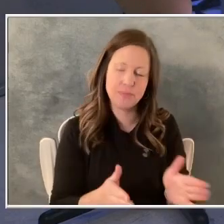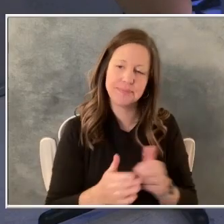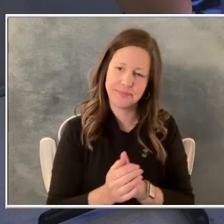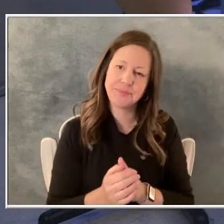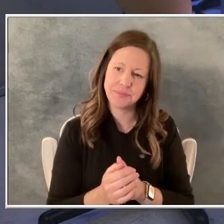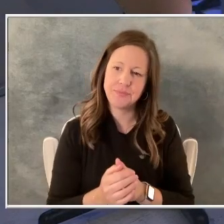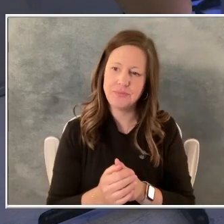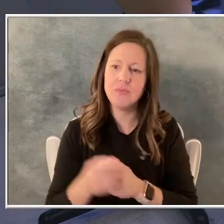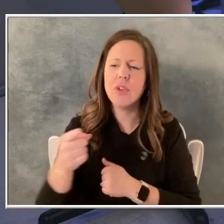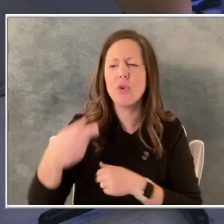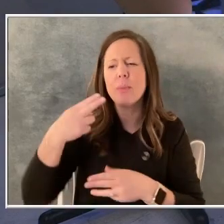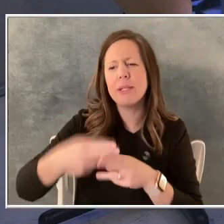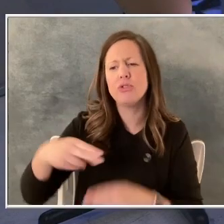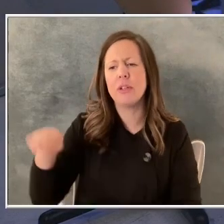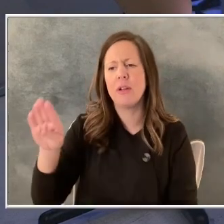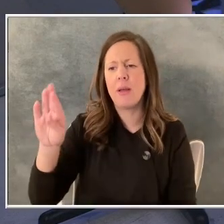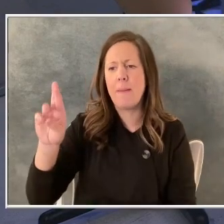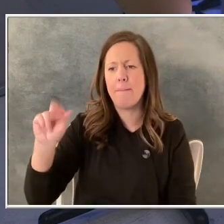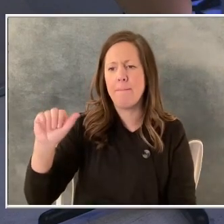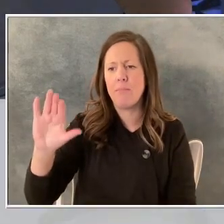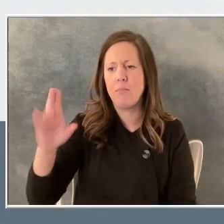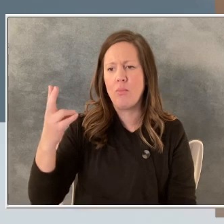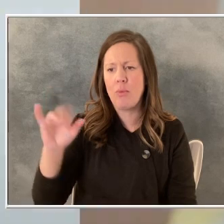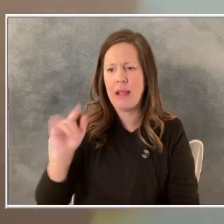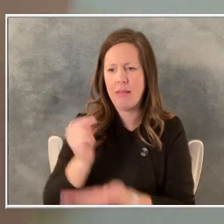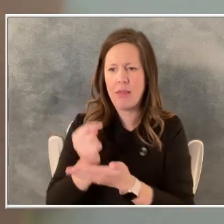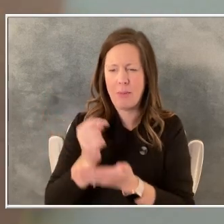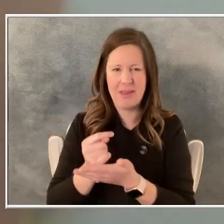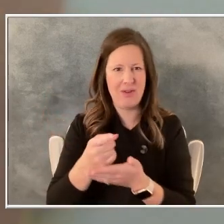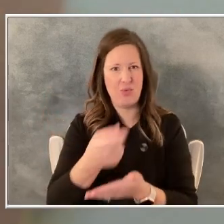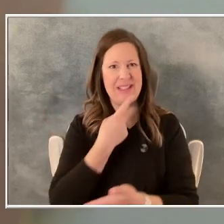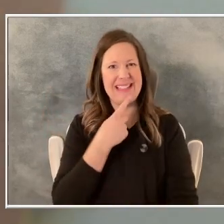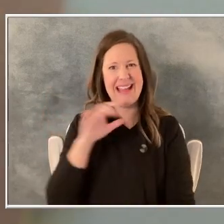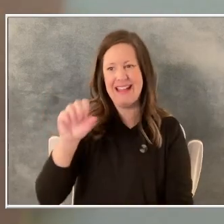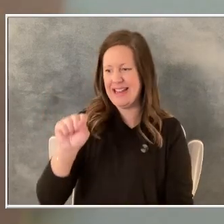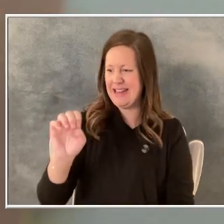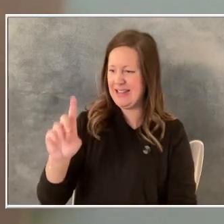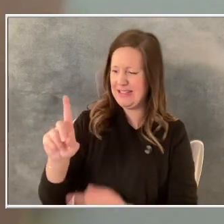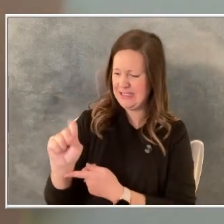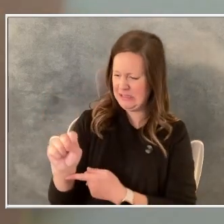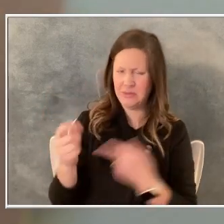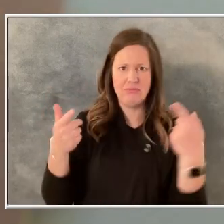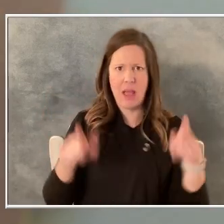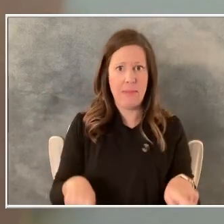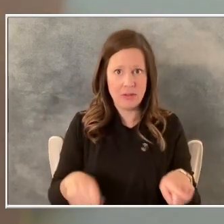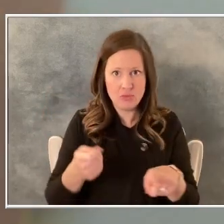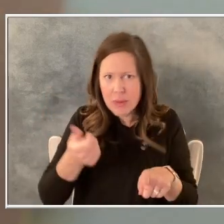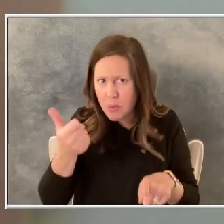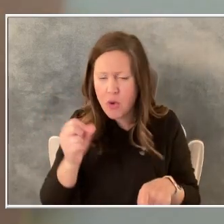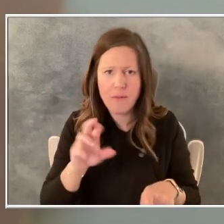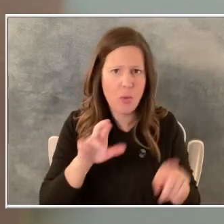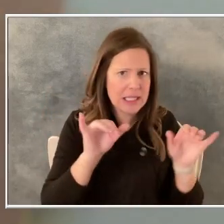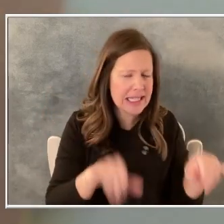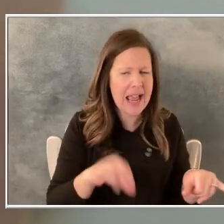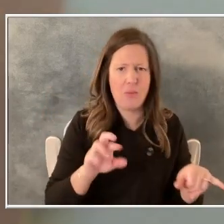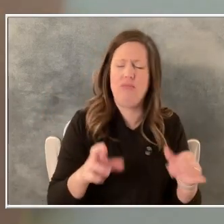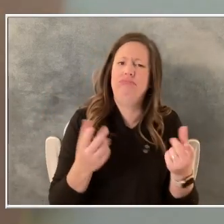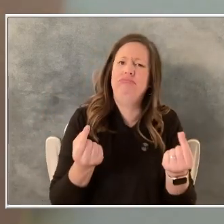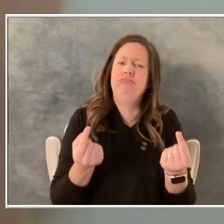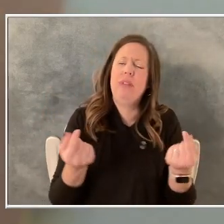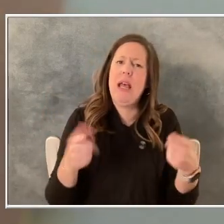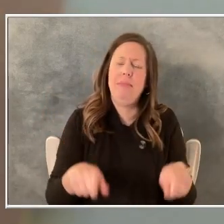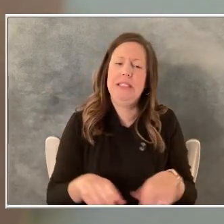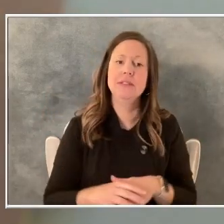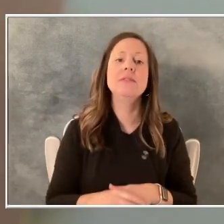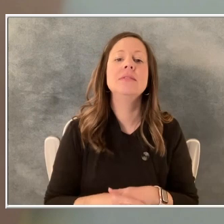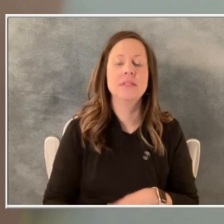these seeds, what happens to the seeds? Are they removed? Do they stay? What's going on in there? So the type of